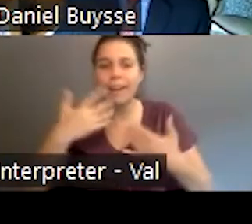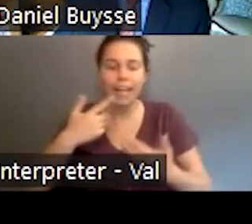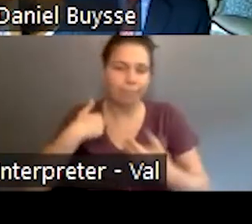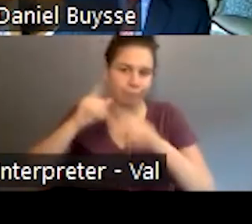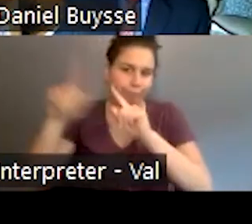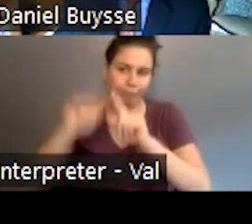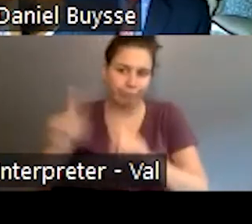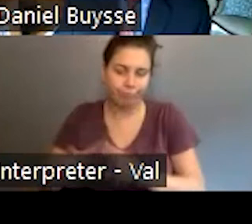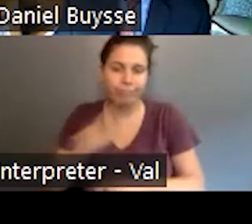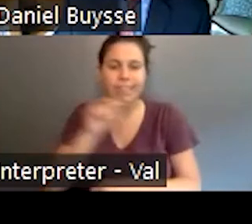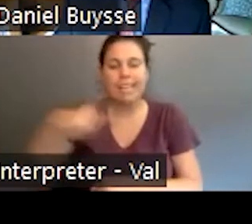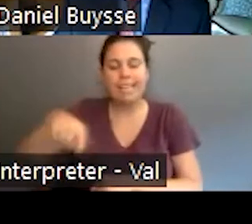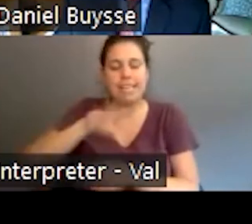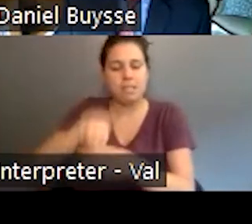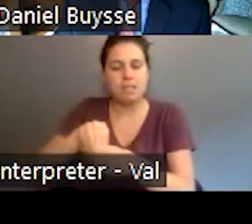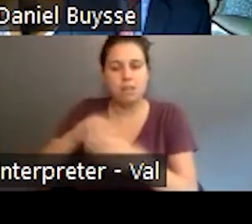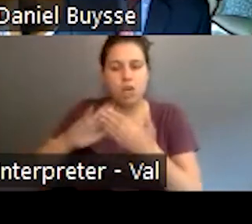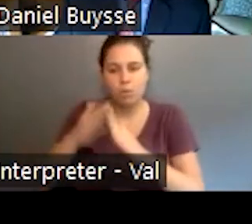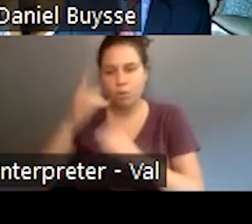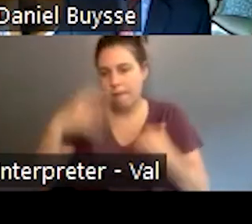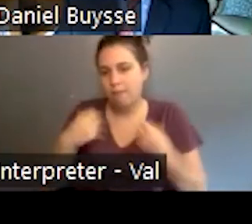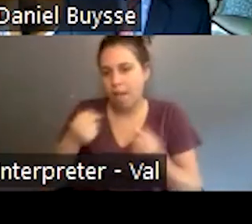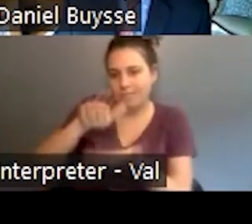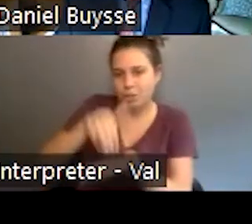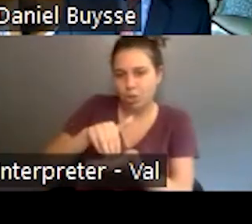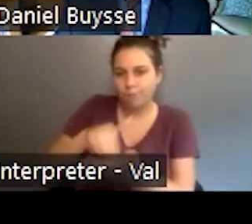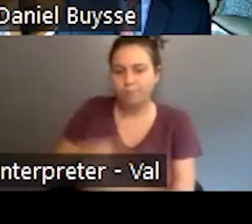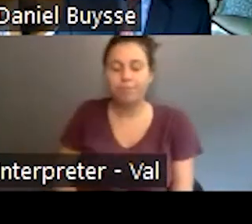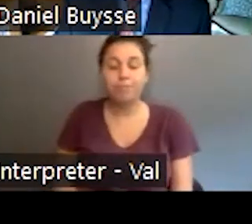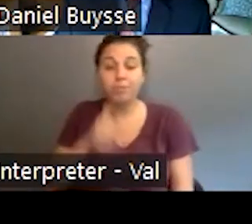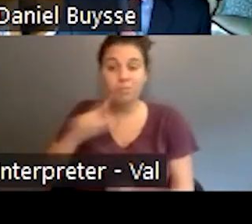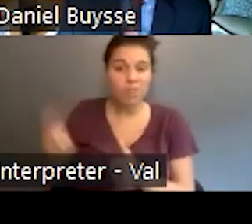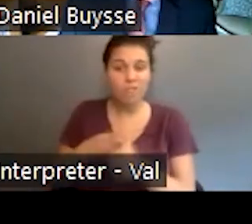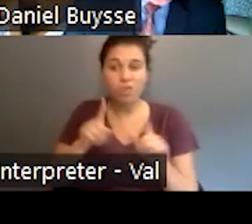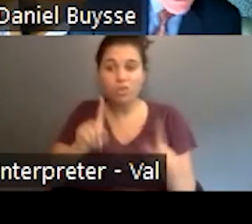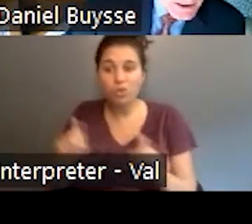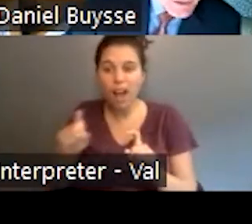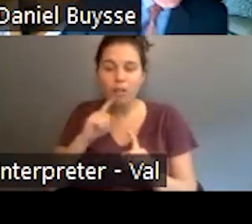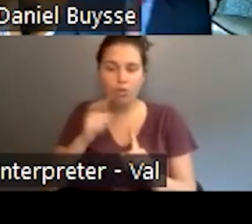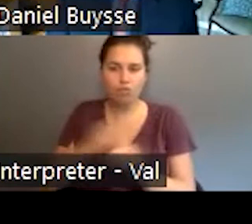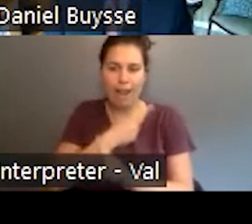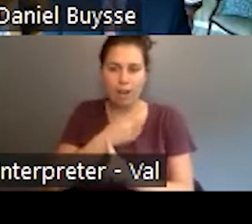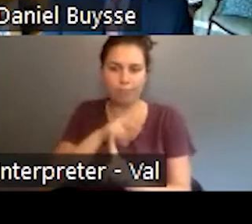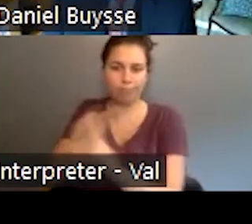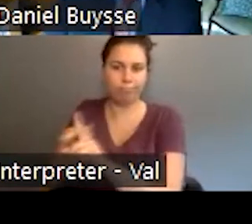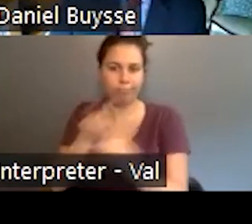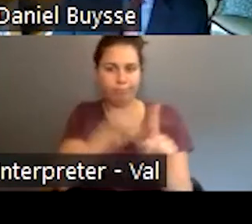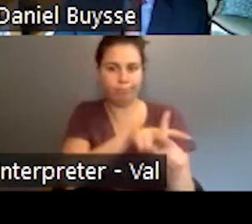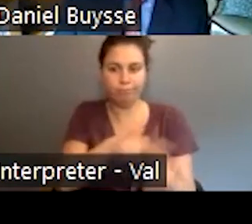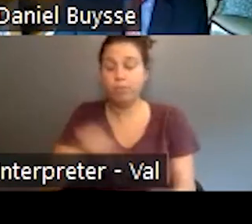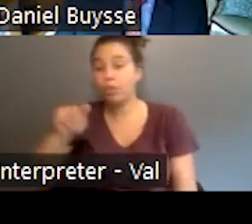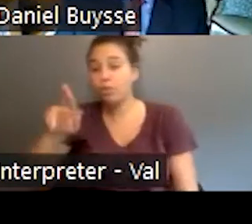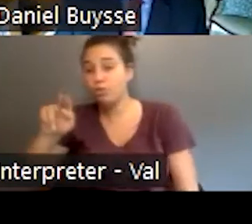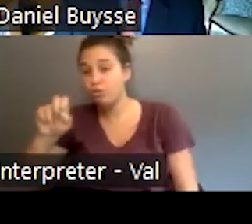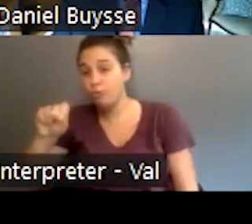community mental health centers. And in the initial trial, participants were randomly allocated to TRAN-SC, or